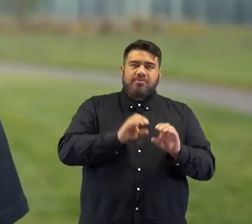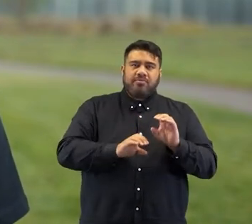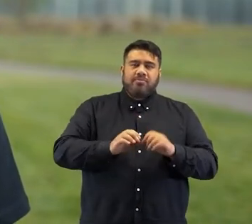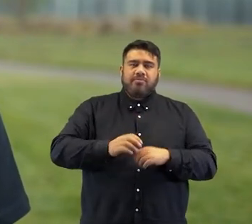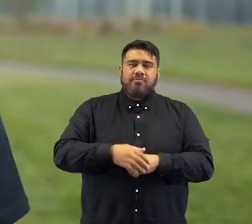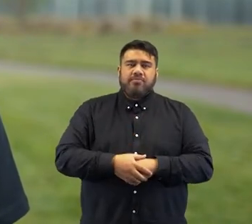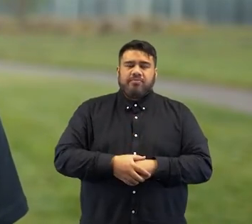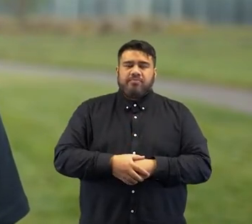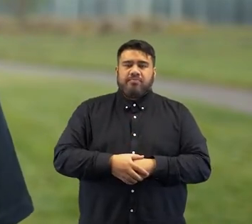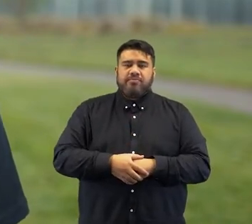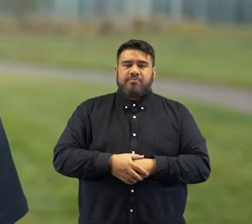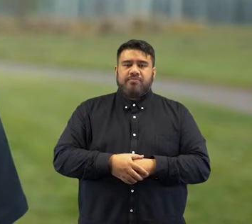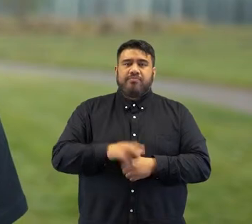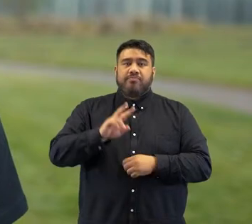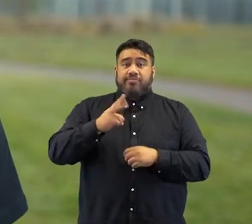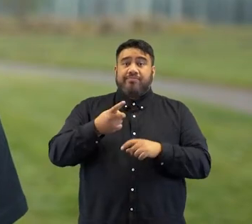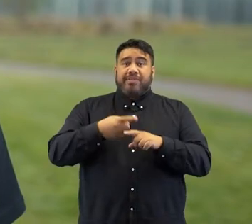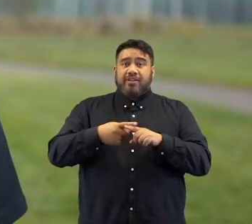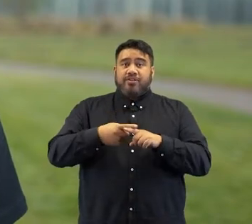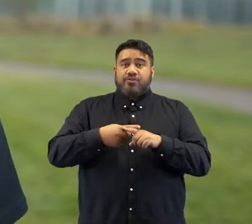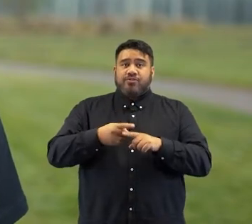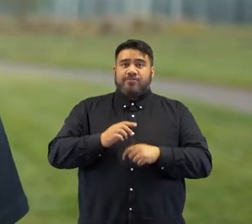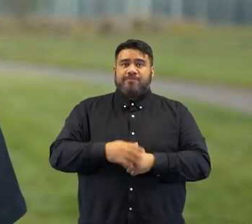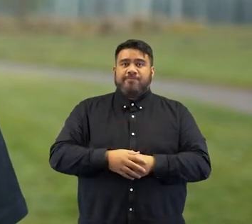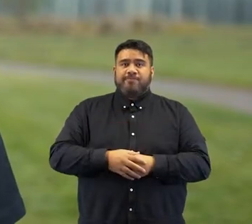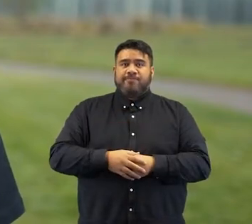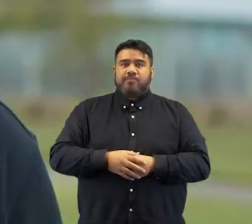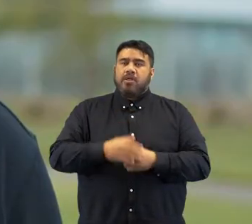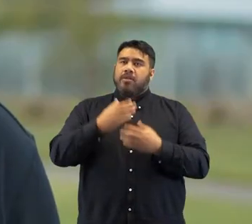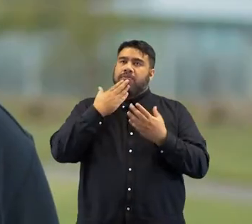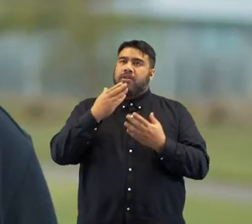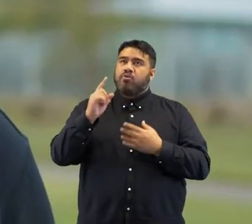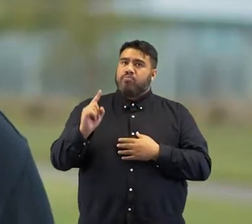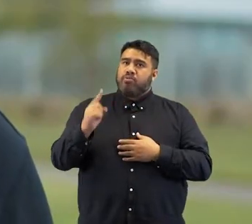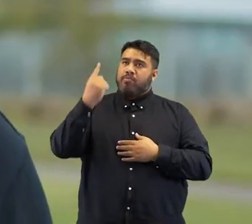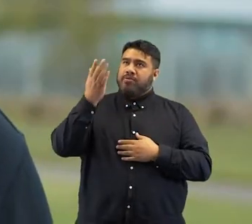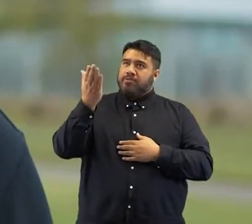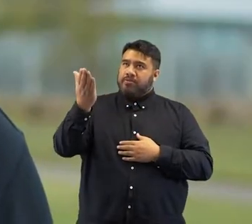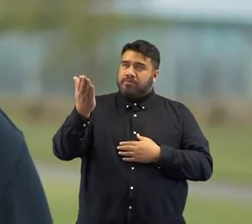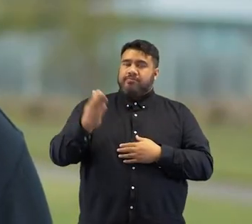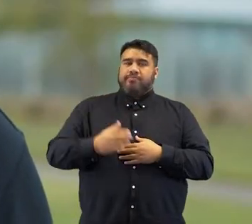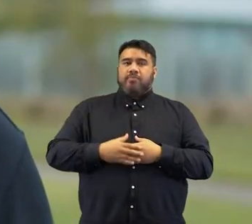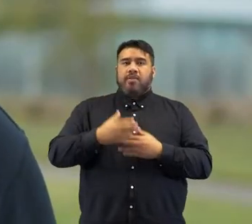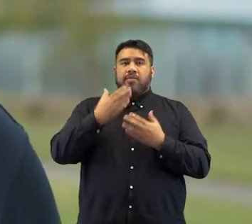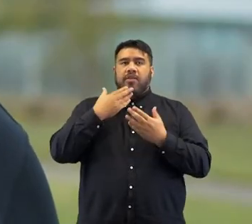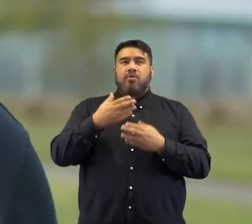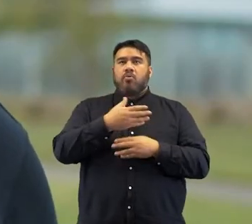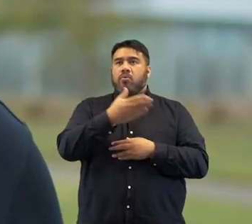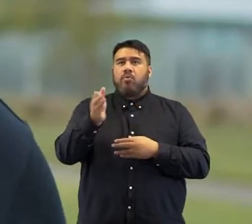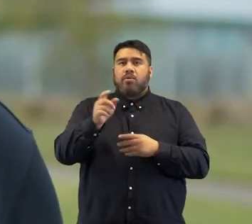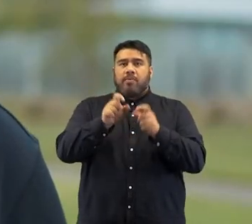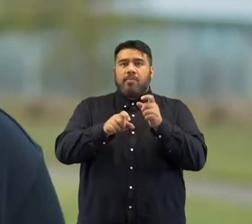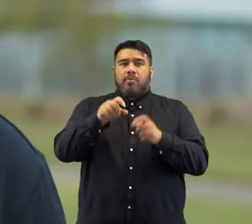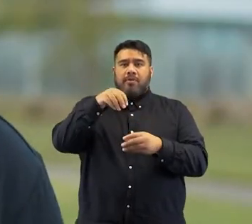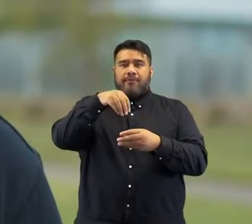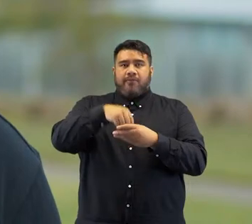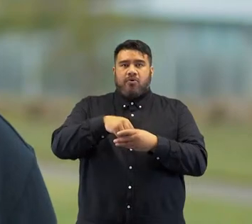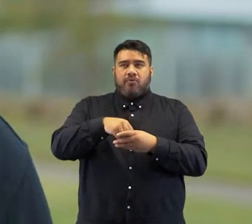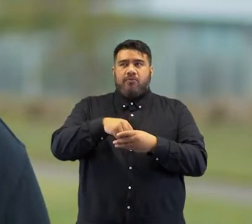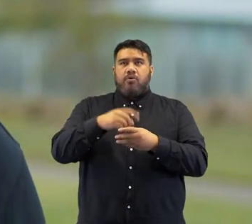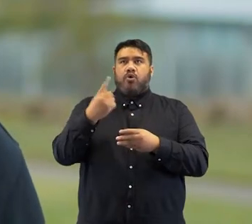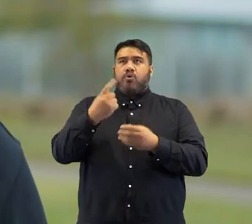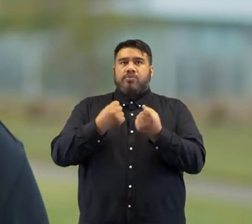Māori. Just want to say thank you very much to the Prime Minister and to everyone involved who